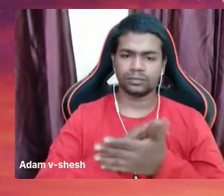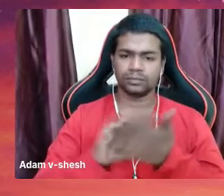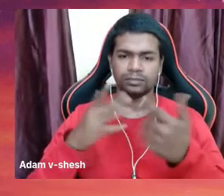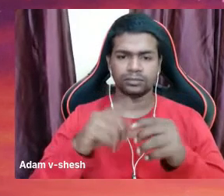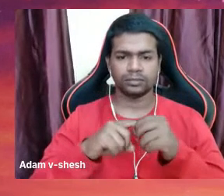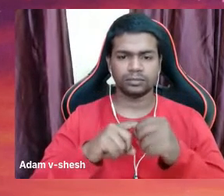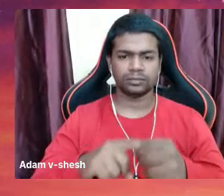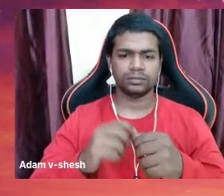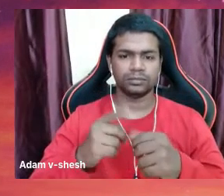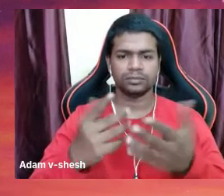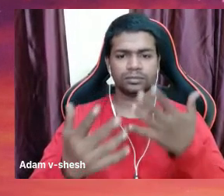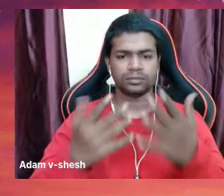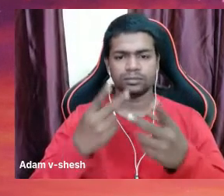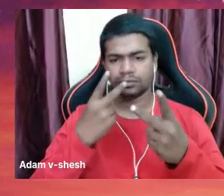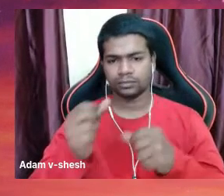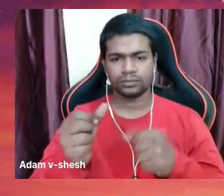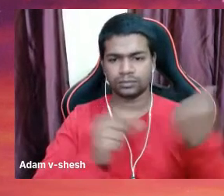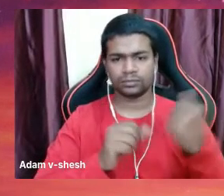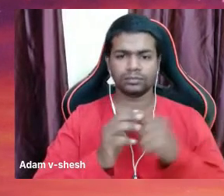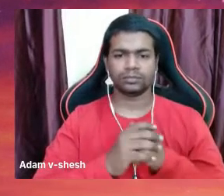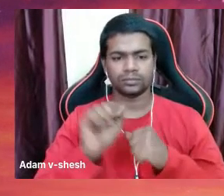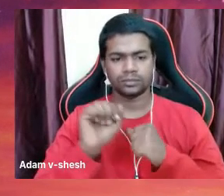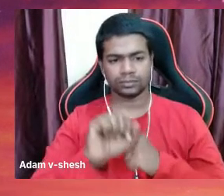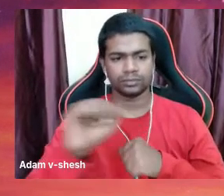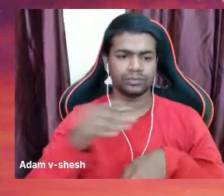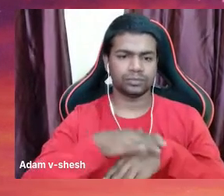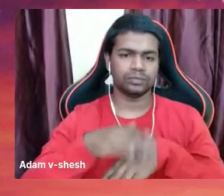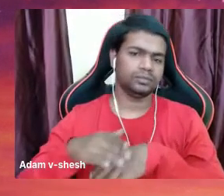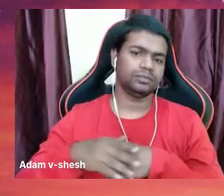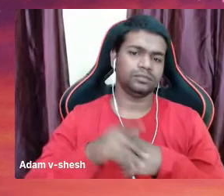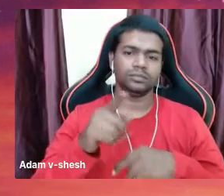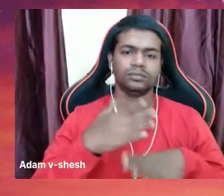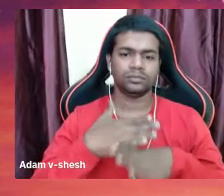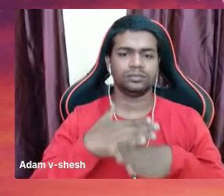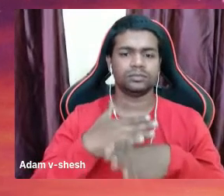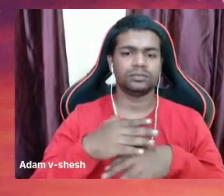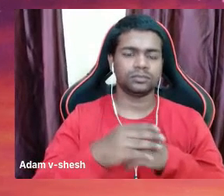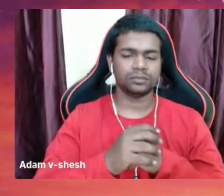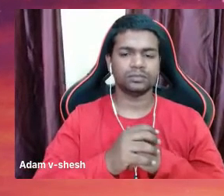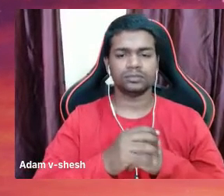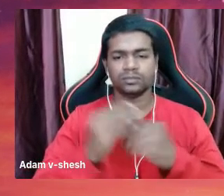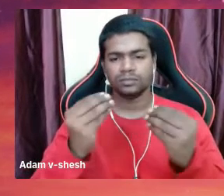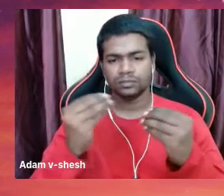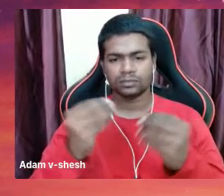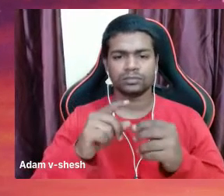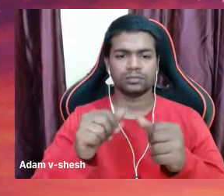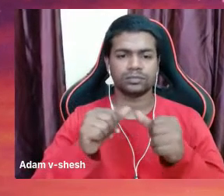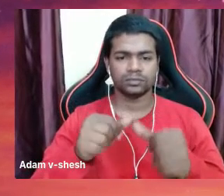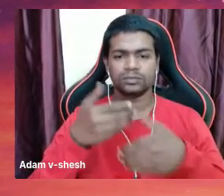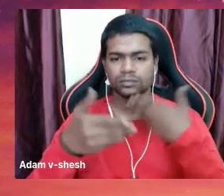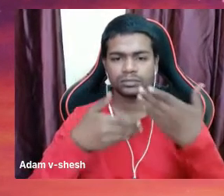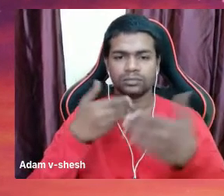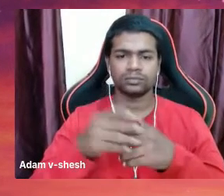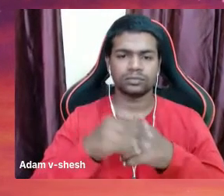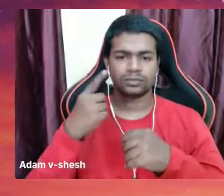question where maybe you look back into your own experience and share a few pieces of advice for now